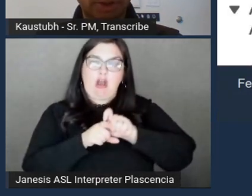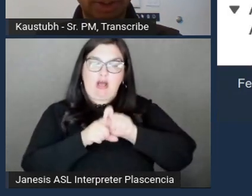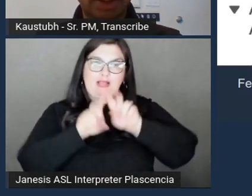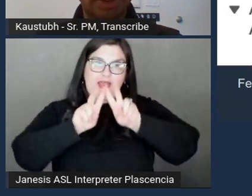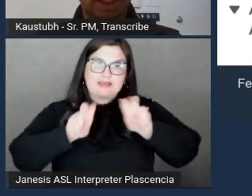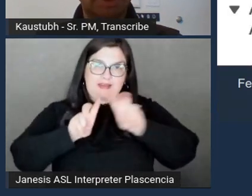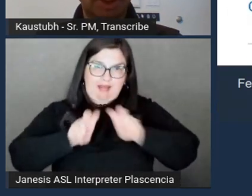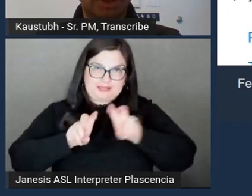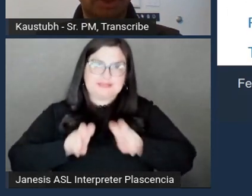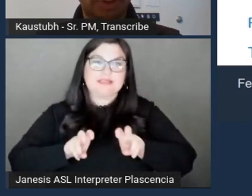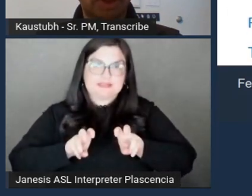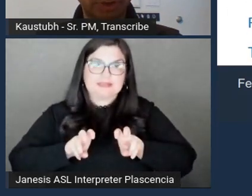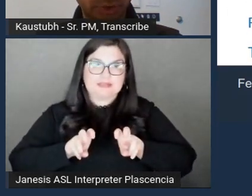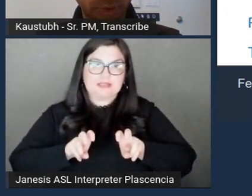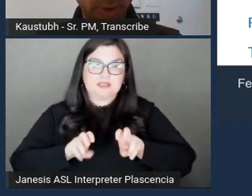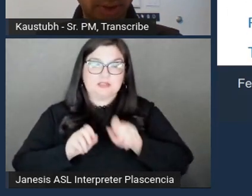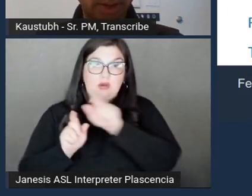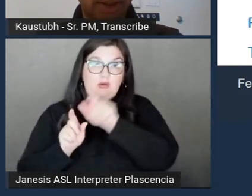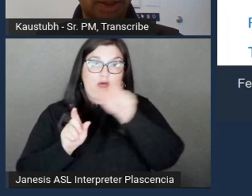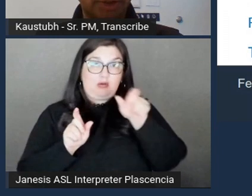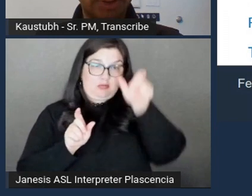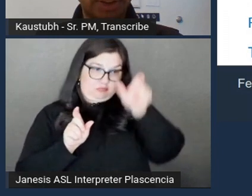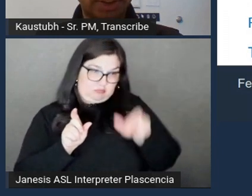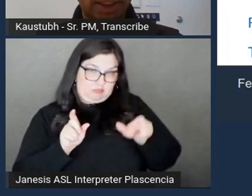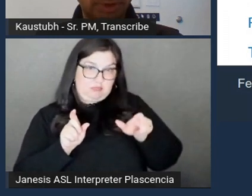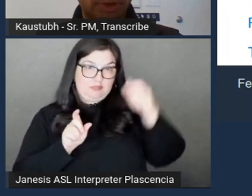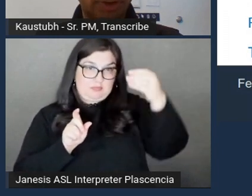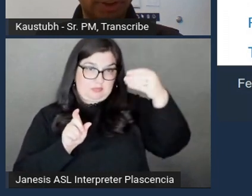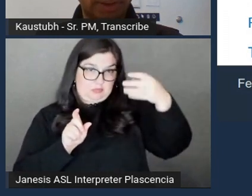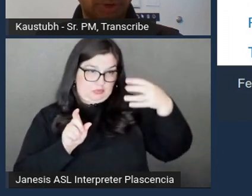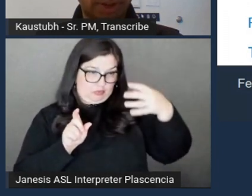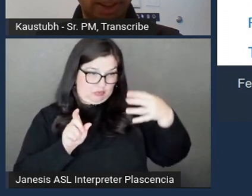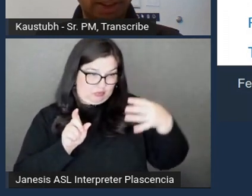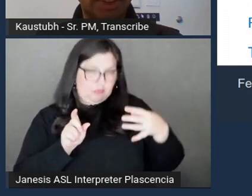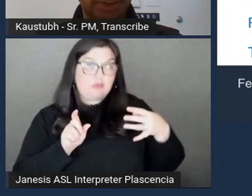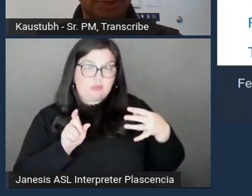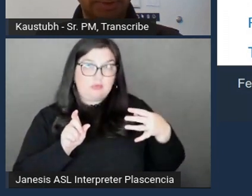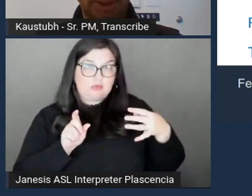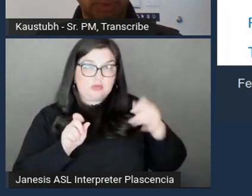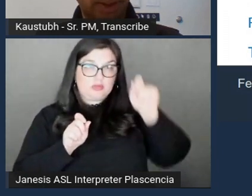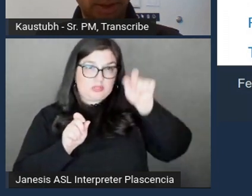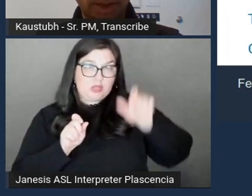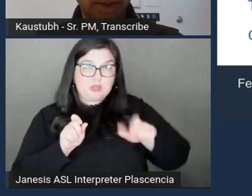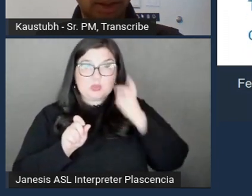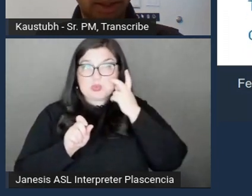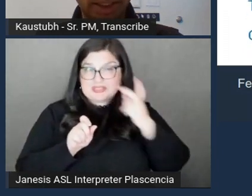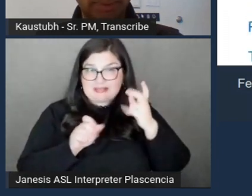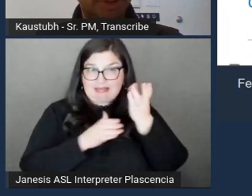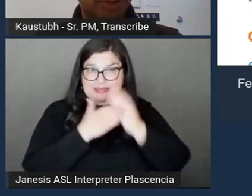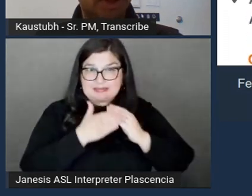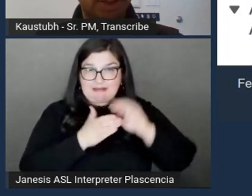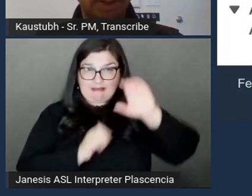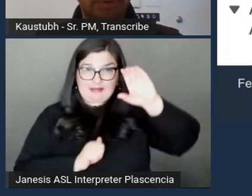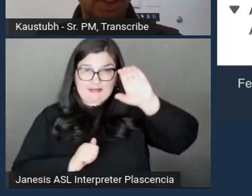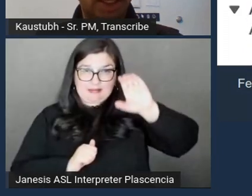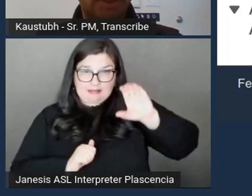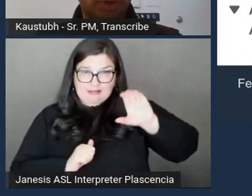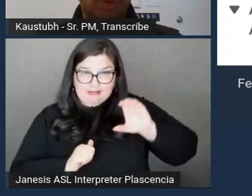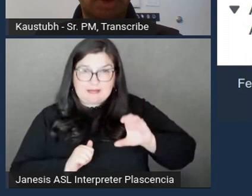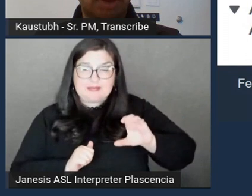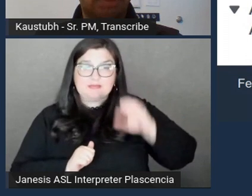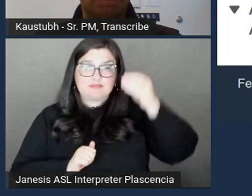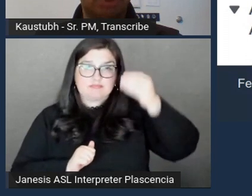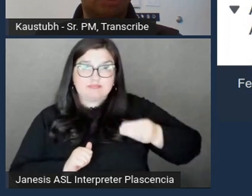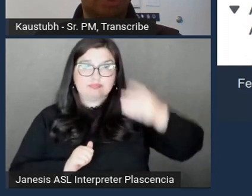come into the transcribe section of the console. You can see this Amazon Transcribe call analytics section. By the way, like I mentioned earlier, we